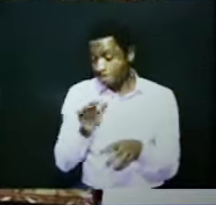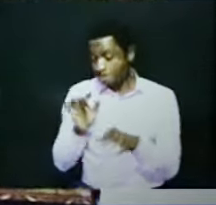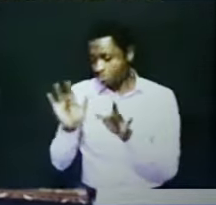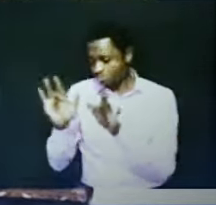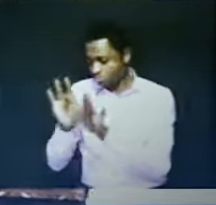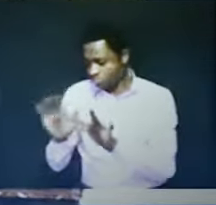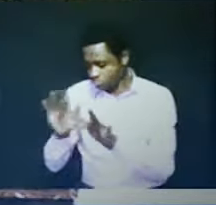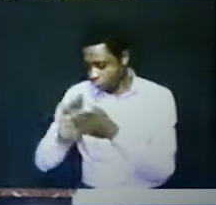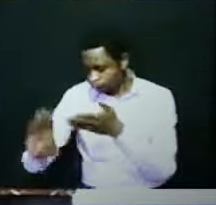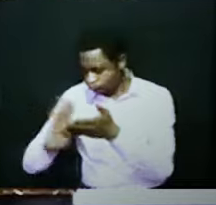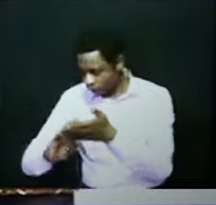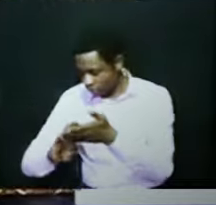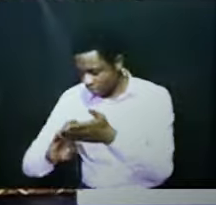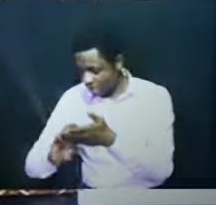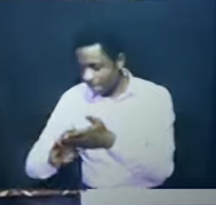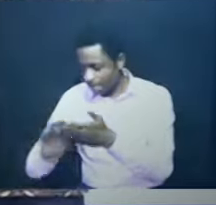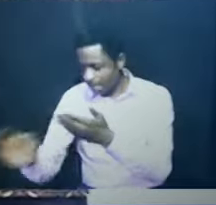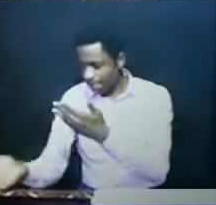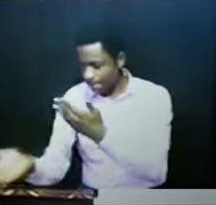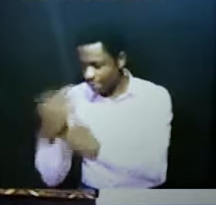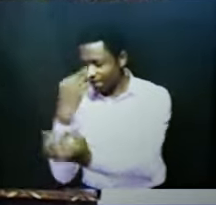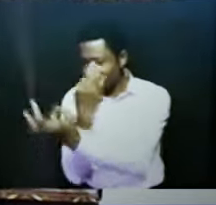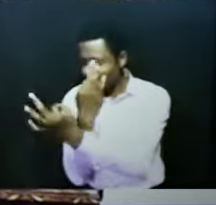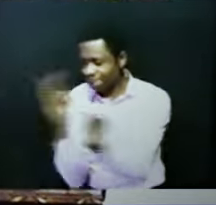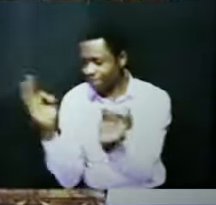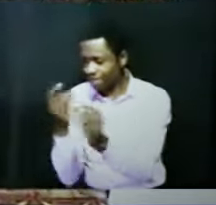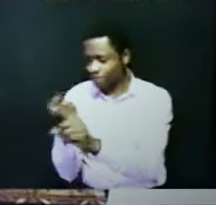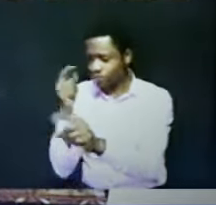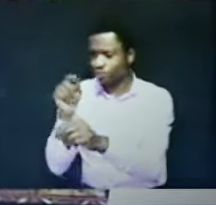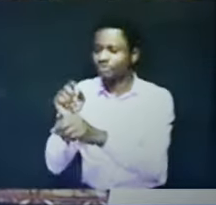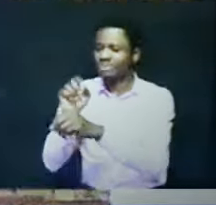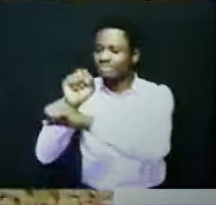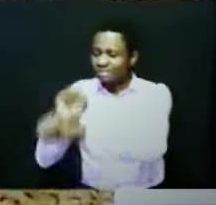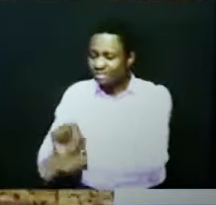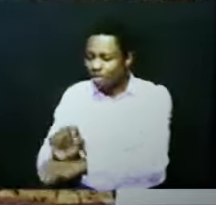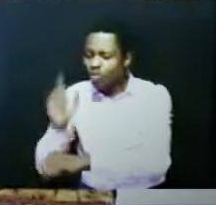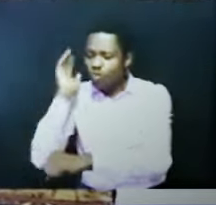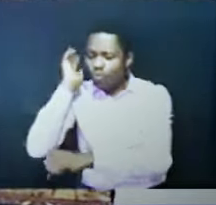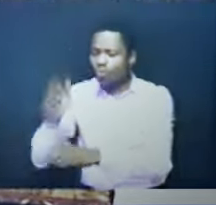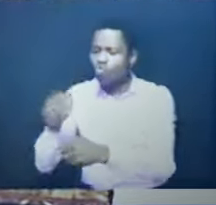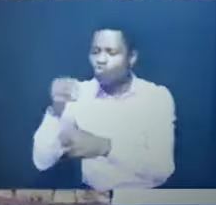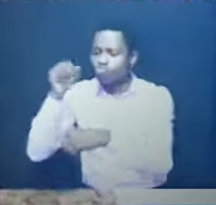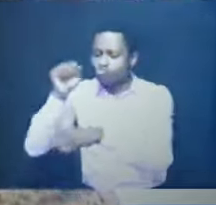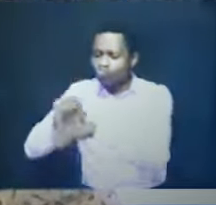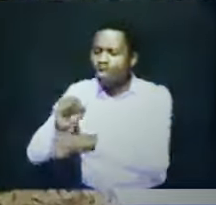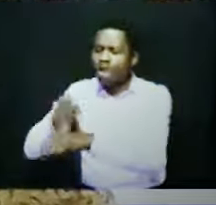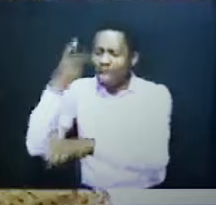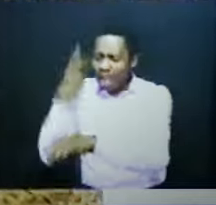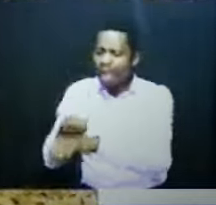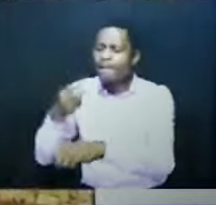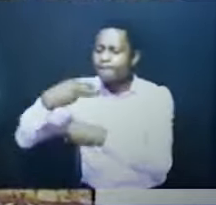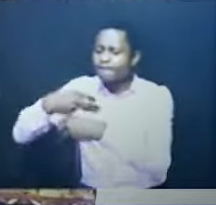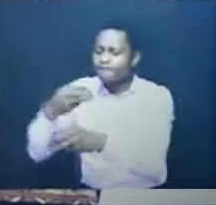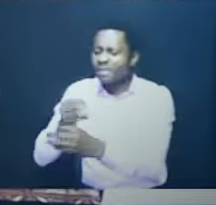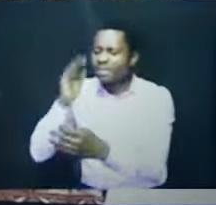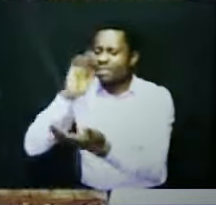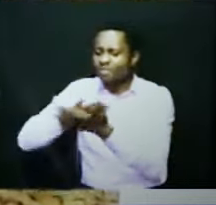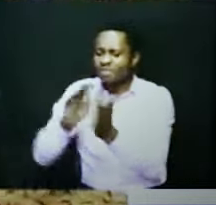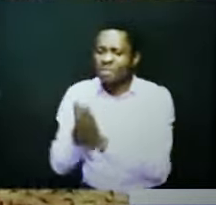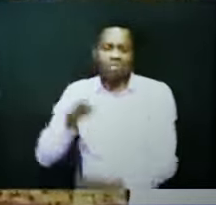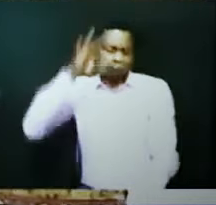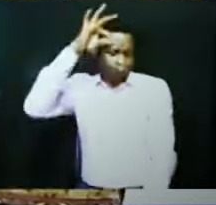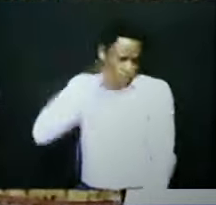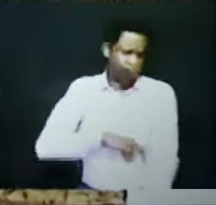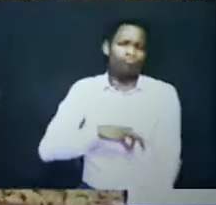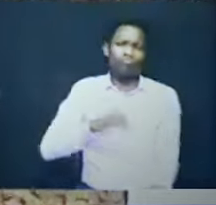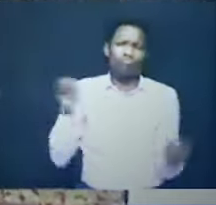to live, he will want to make it count. And he said, what the name quite channel? No, what can't so uncle so interest and all become one more or be bomb